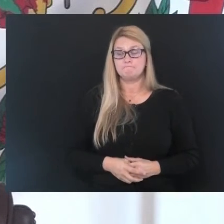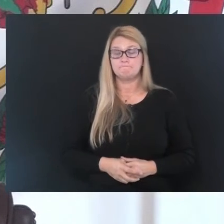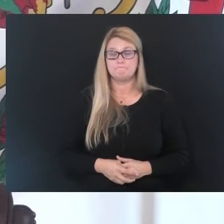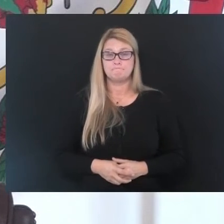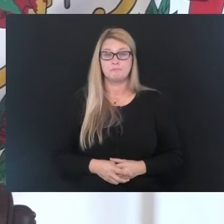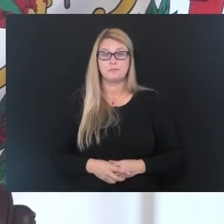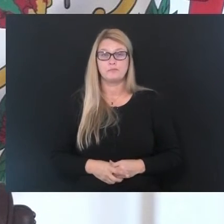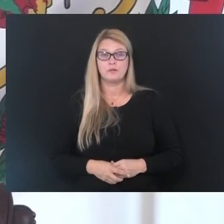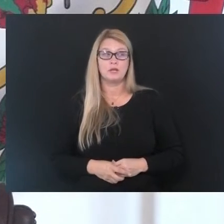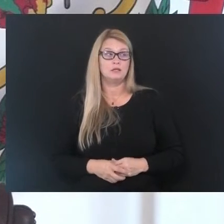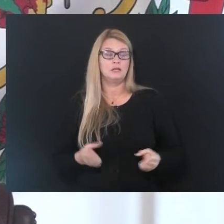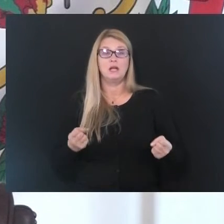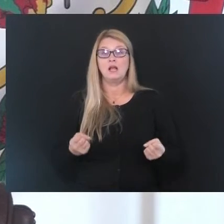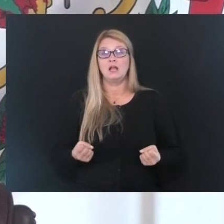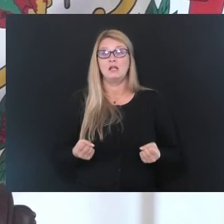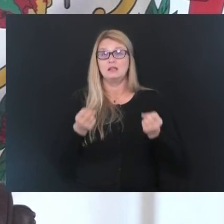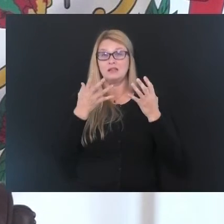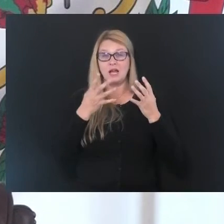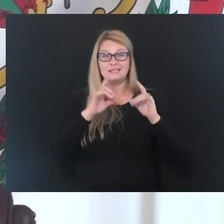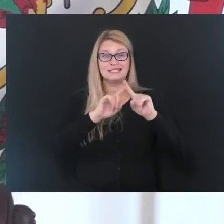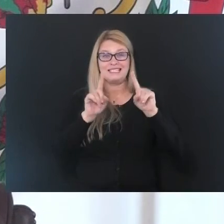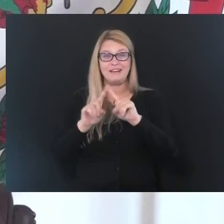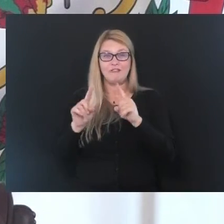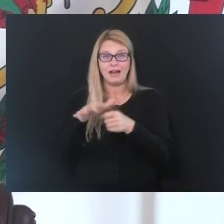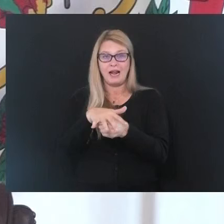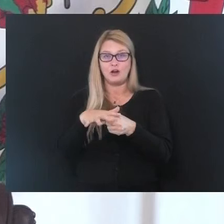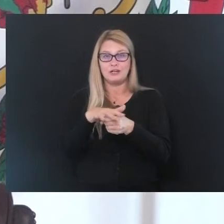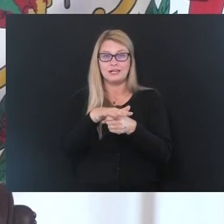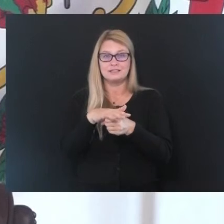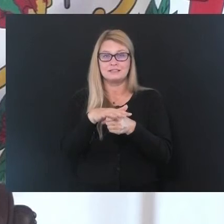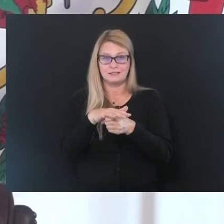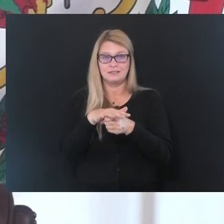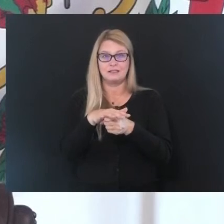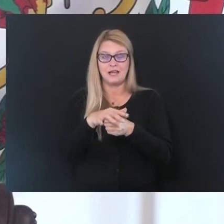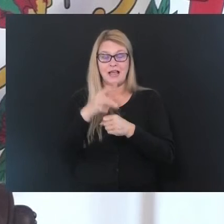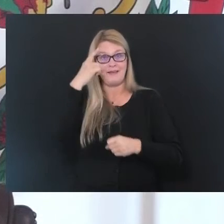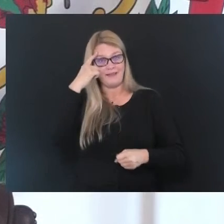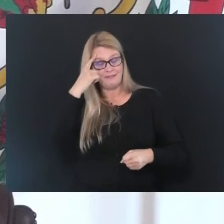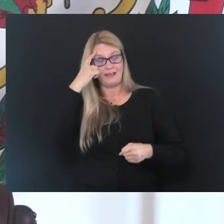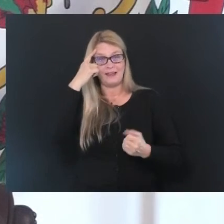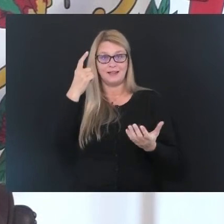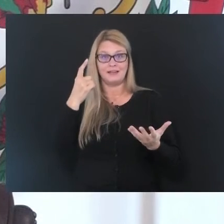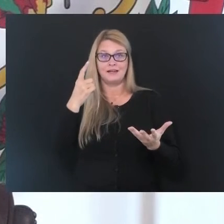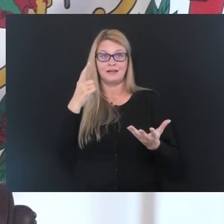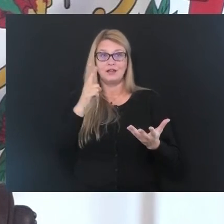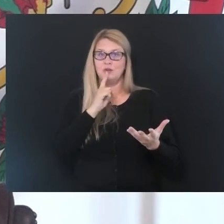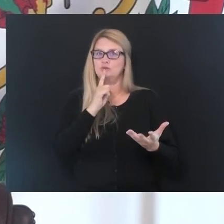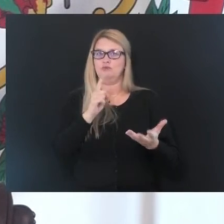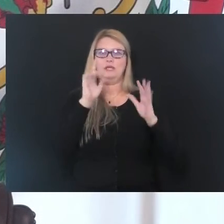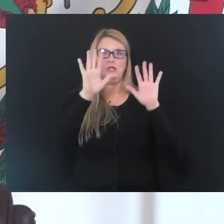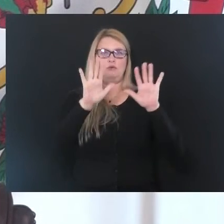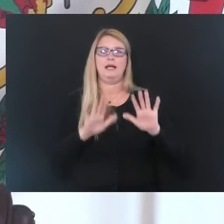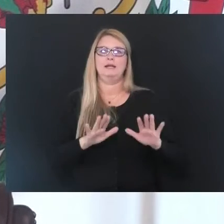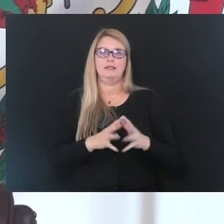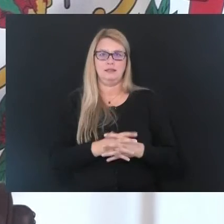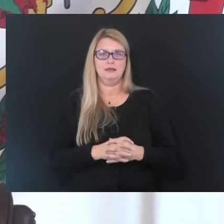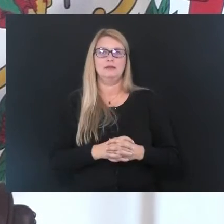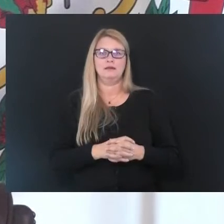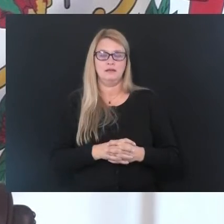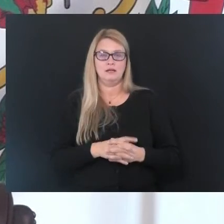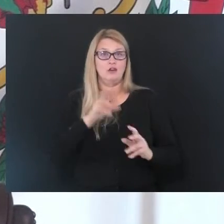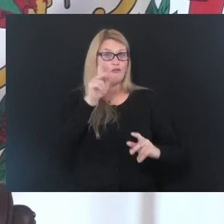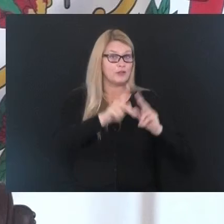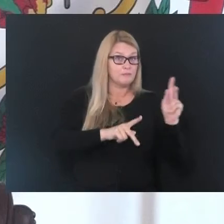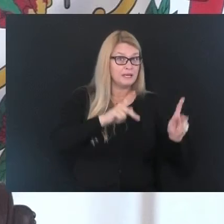But there's lots of parts about this that I think will be really great for our